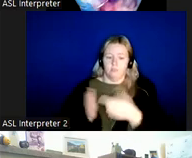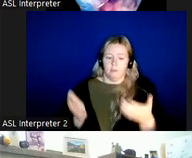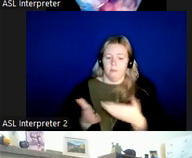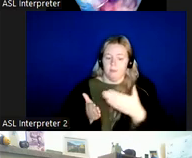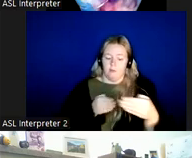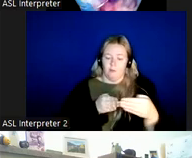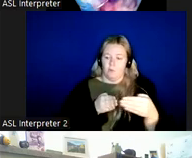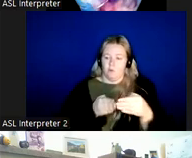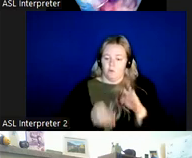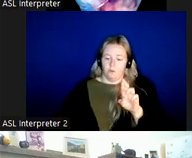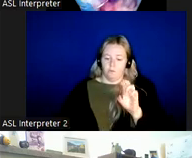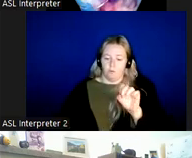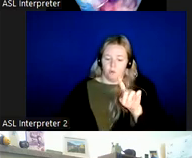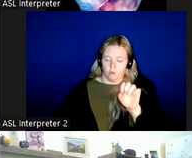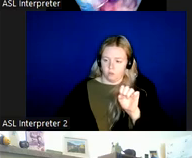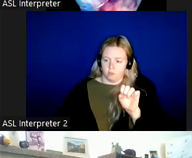Brook, we go to